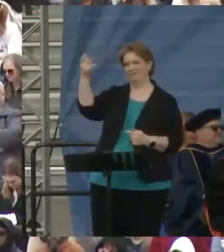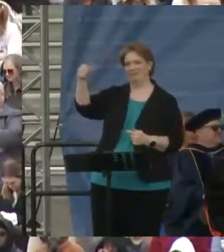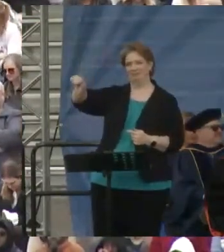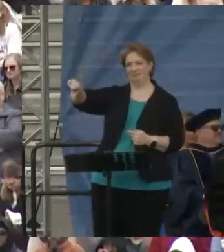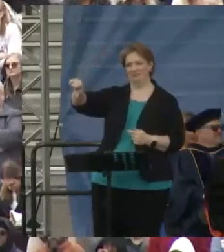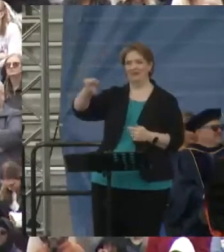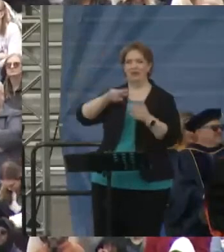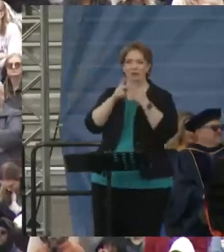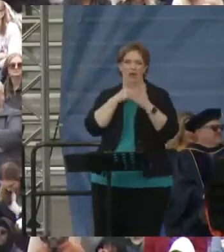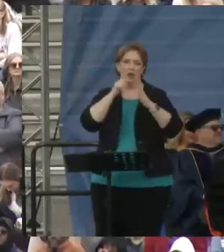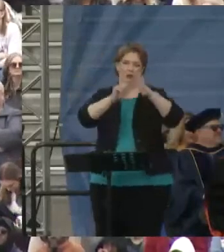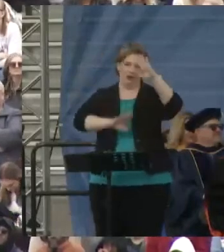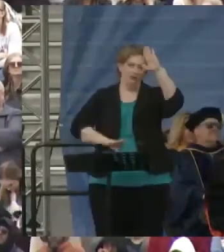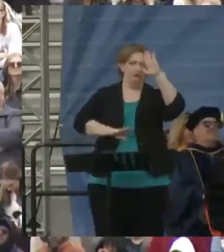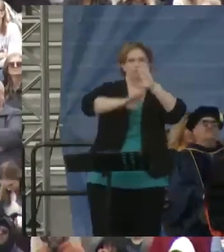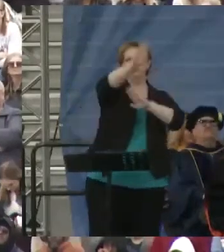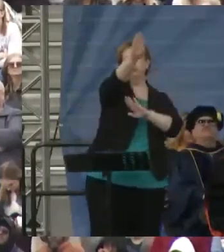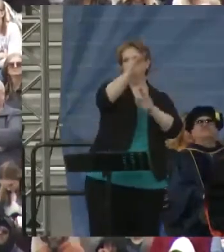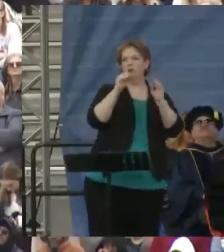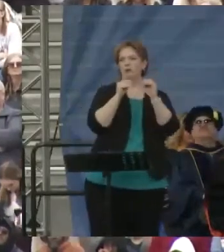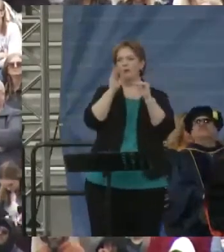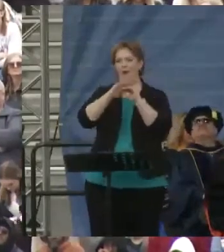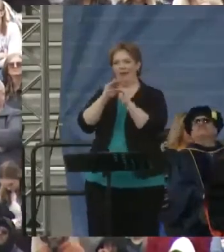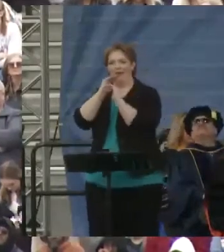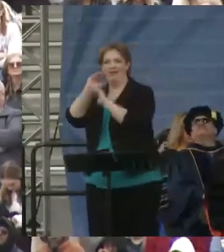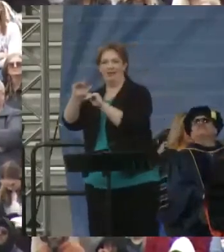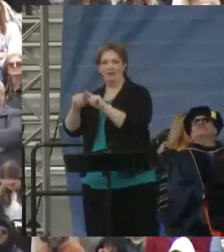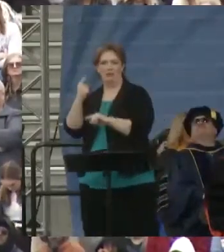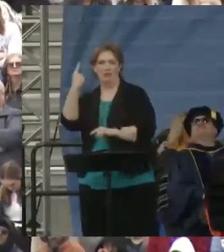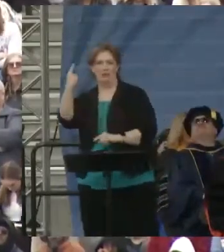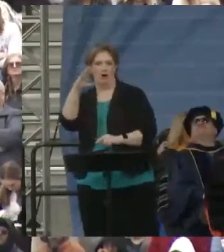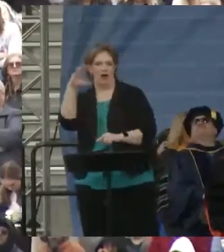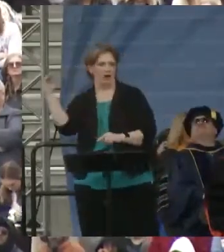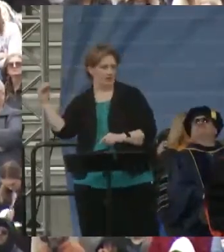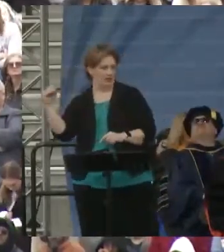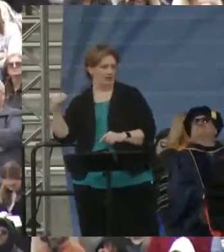company much farther than what we thought we could do with Kodak.